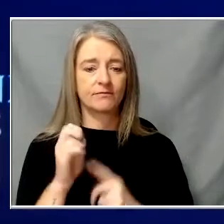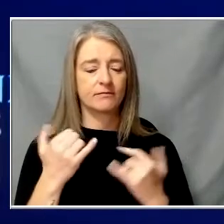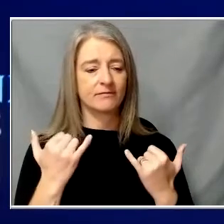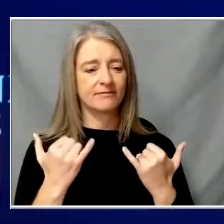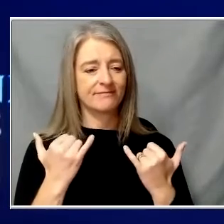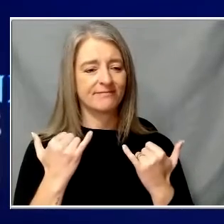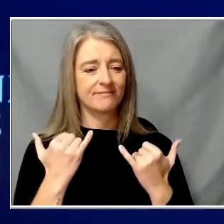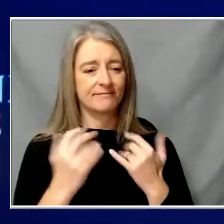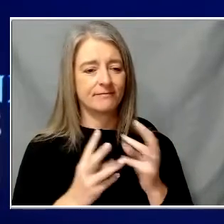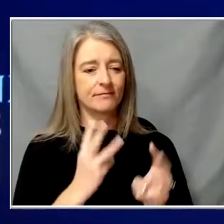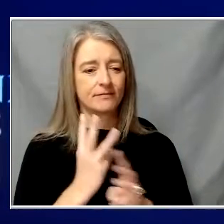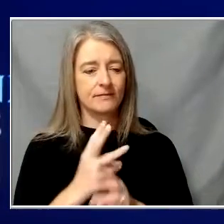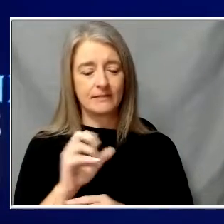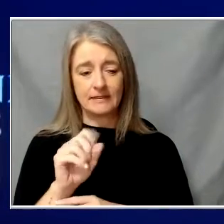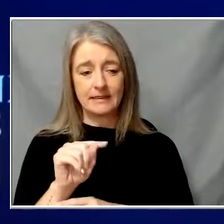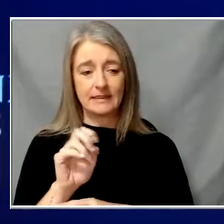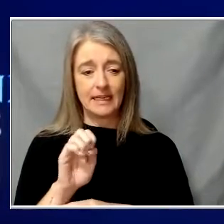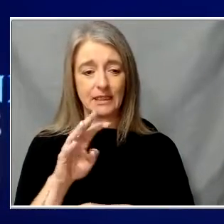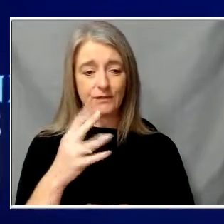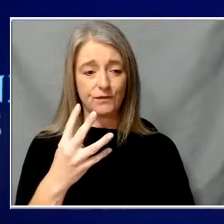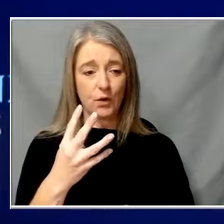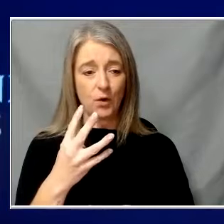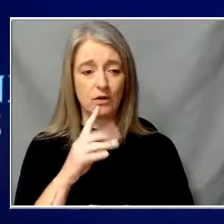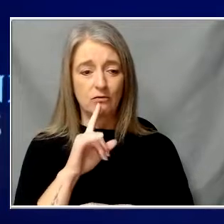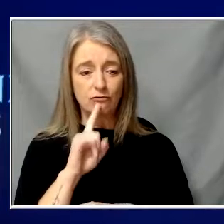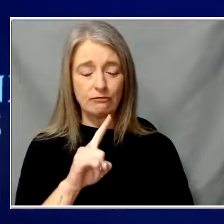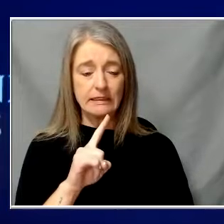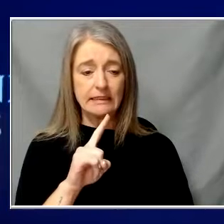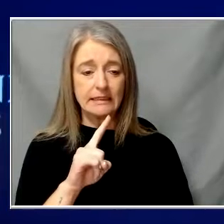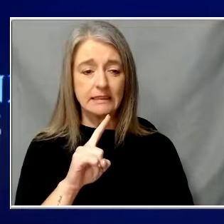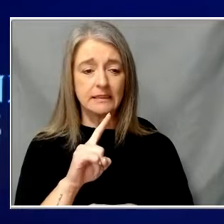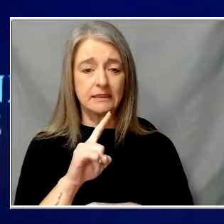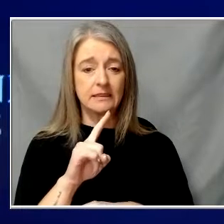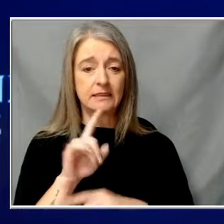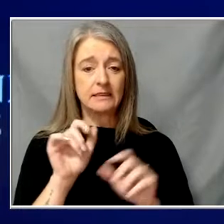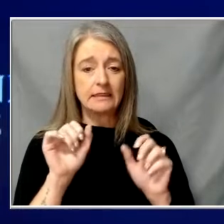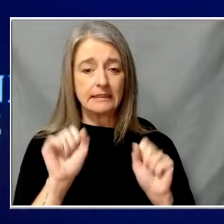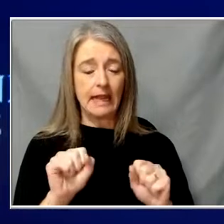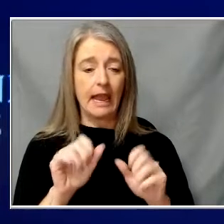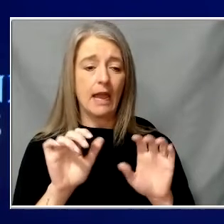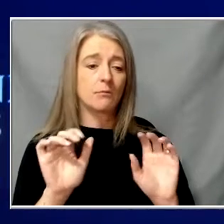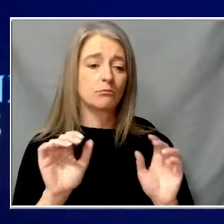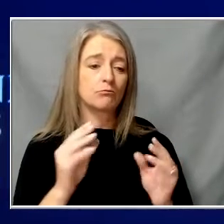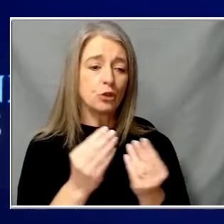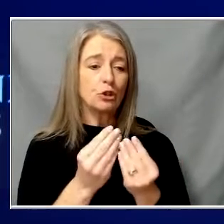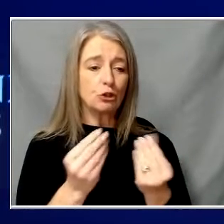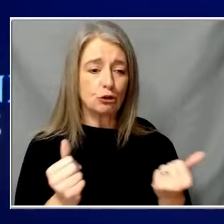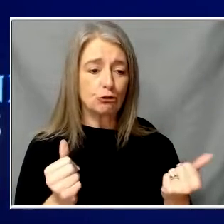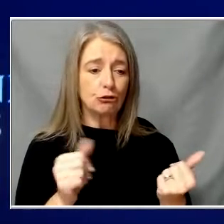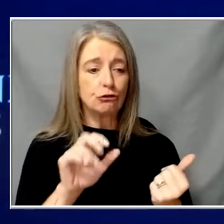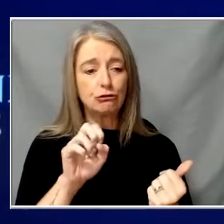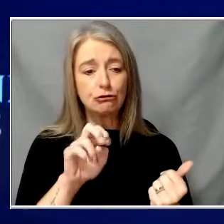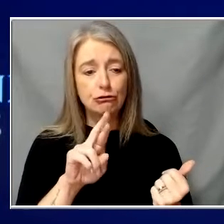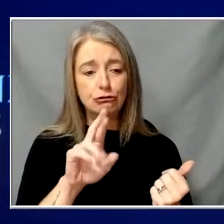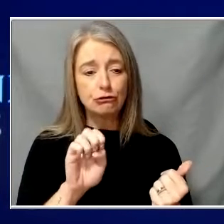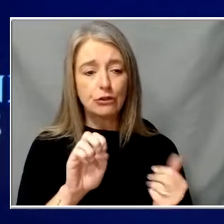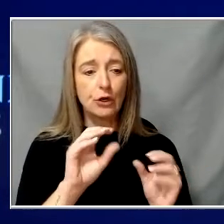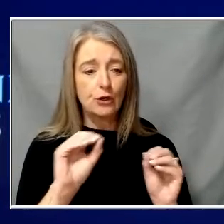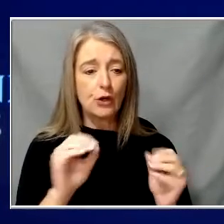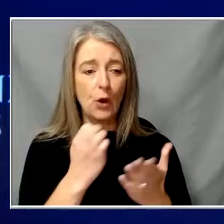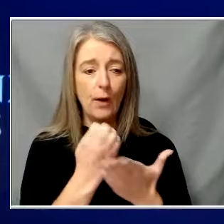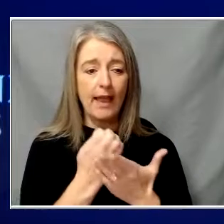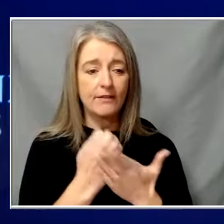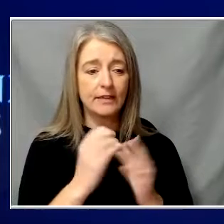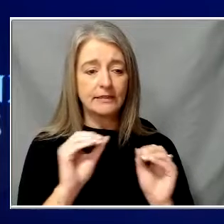has stage 4 disease, the classic is colorectal cancer. We can potentially cure them or make them no evidence of disease, but